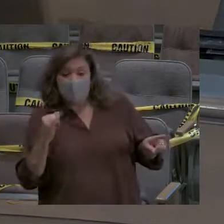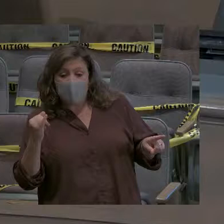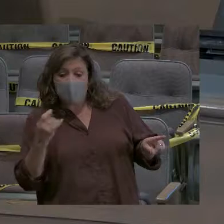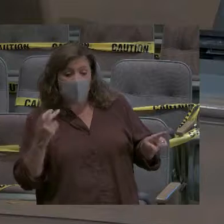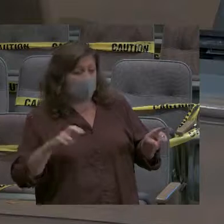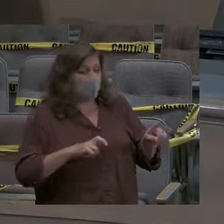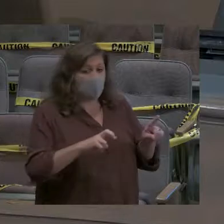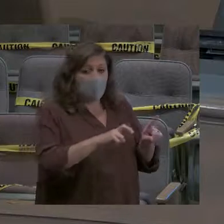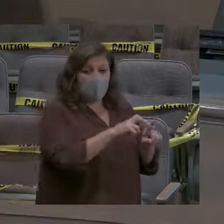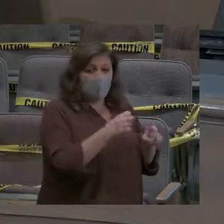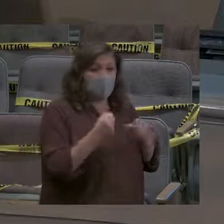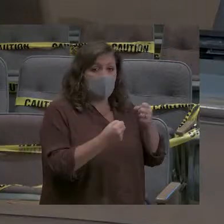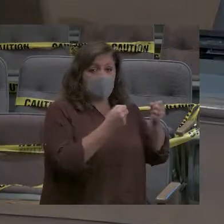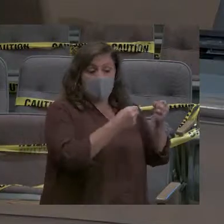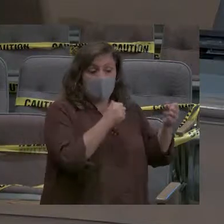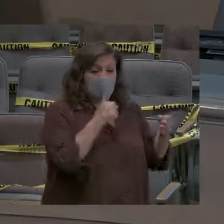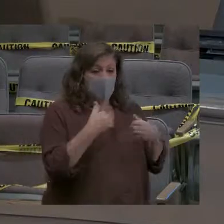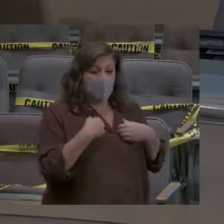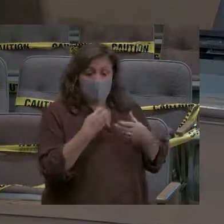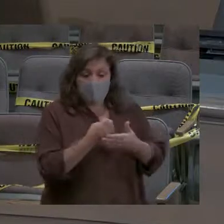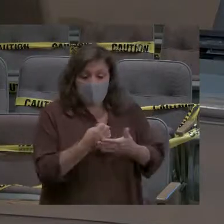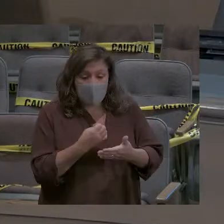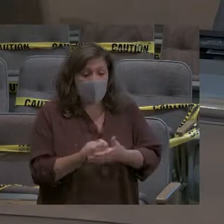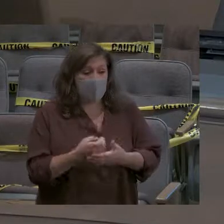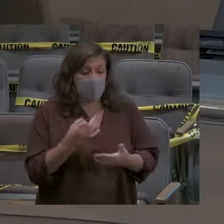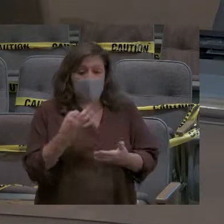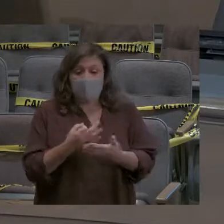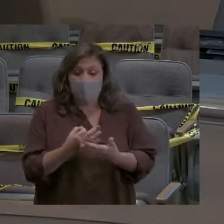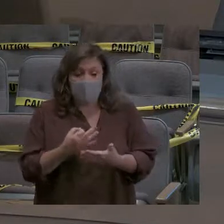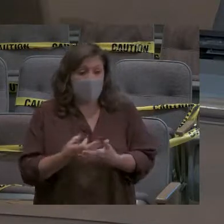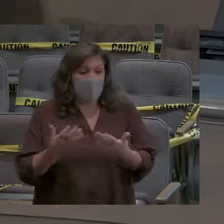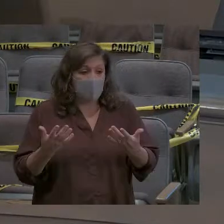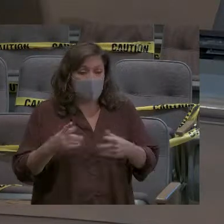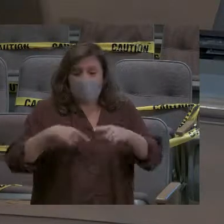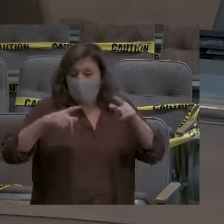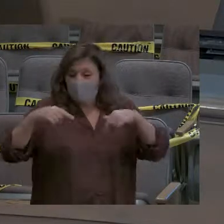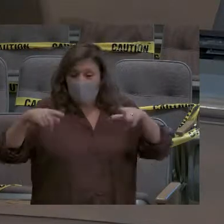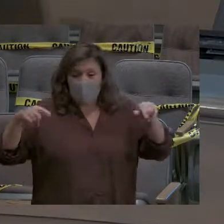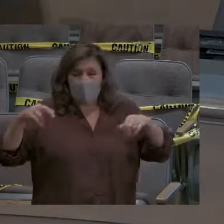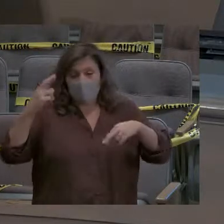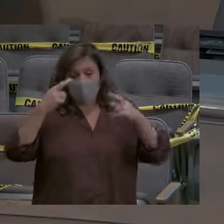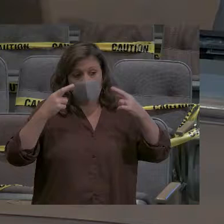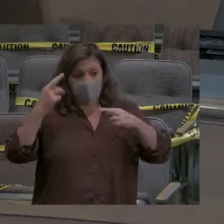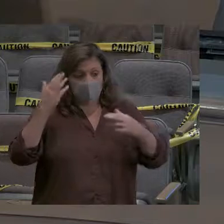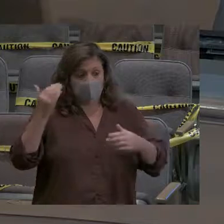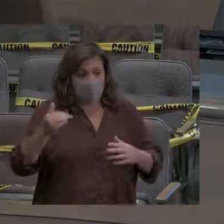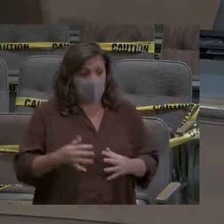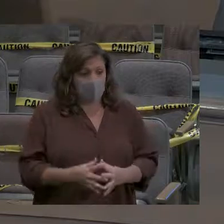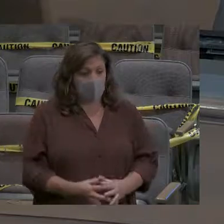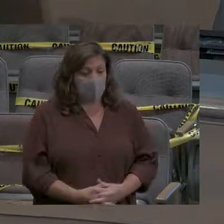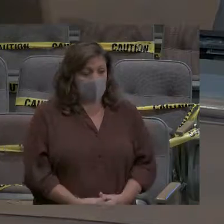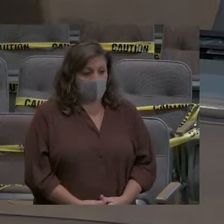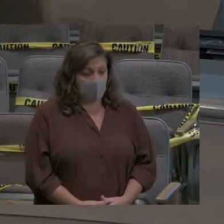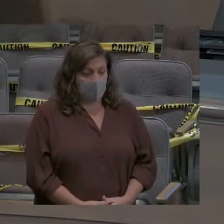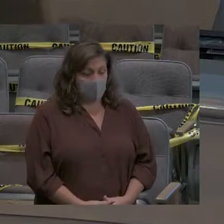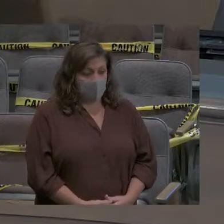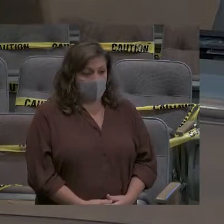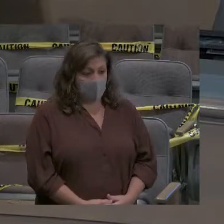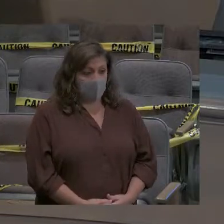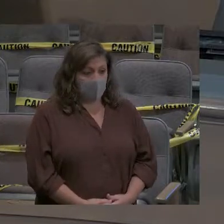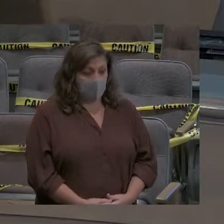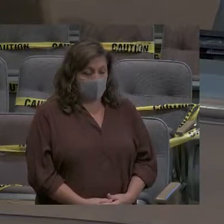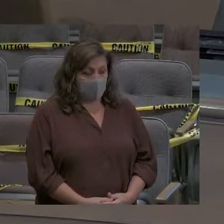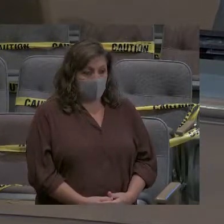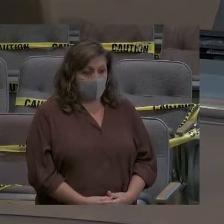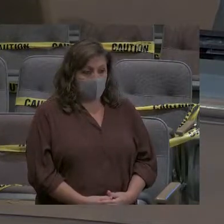transportation, economic. It could be finance. It could be a number of things why the death rate is higher in certain